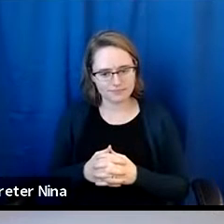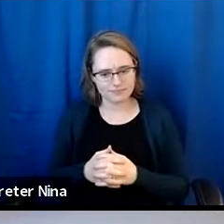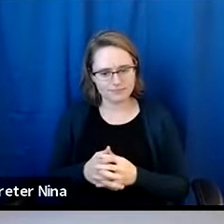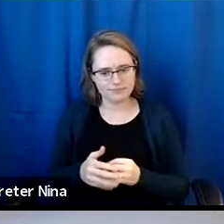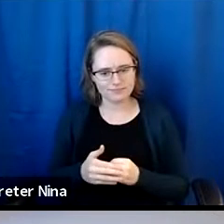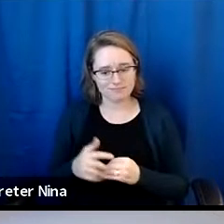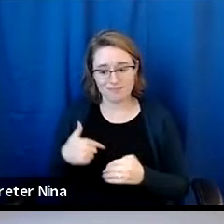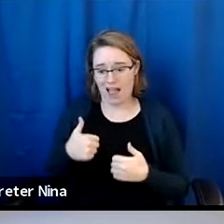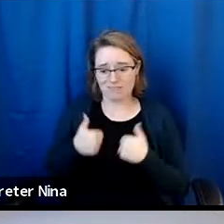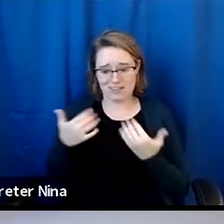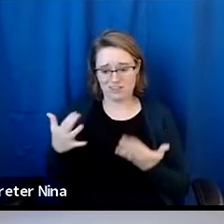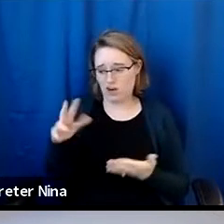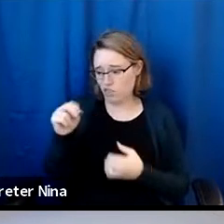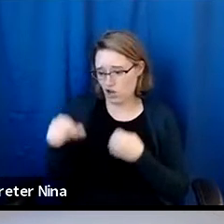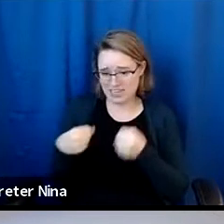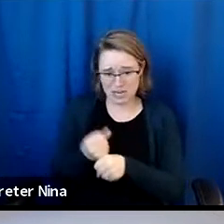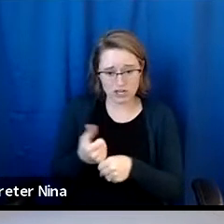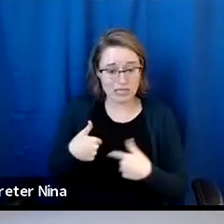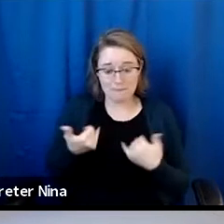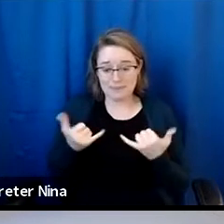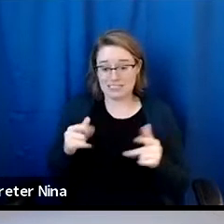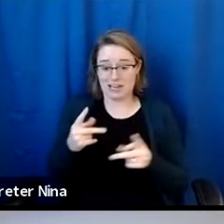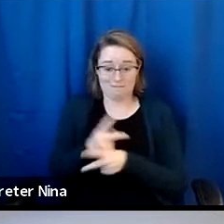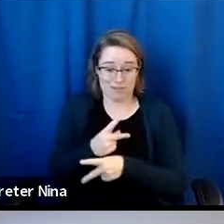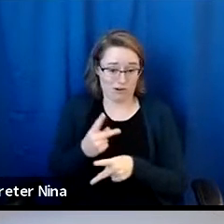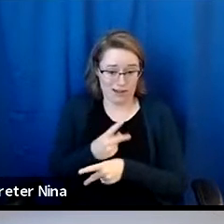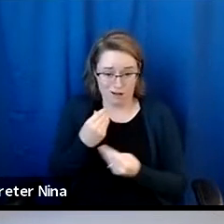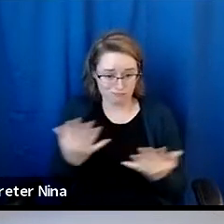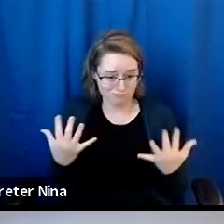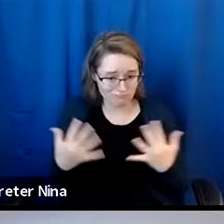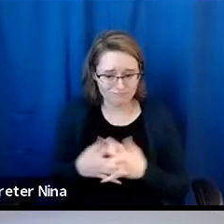I've been here 30 years and I'm still figuring it out, y'all. So,